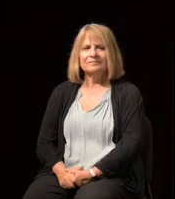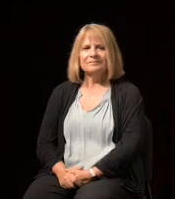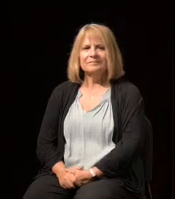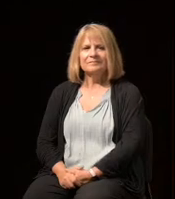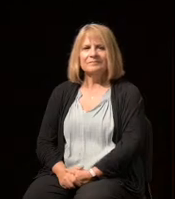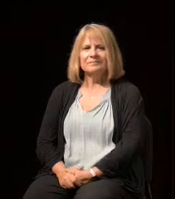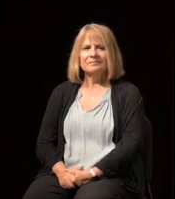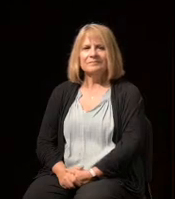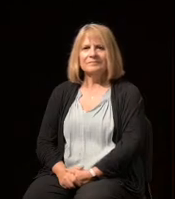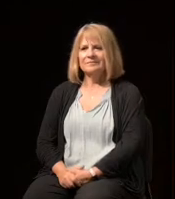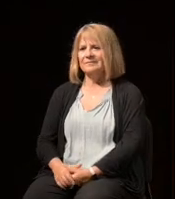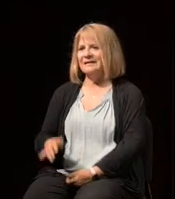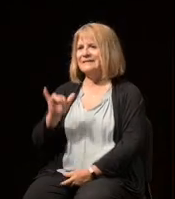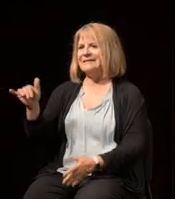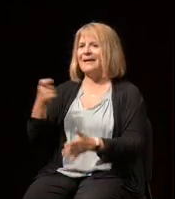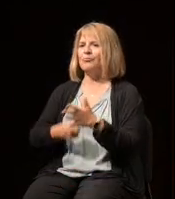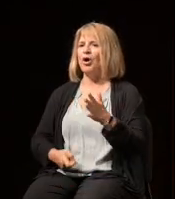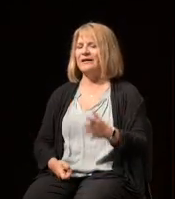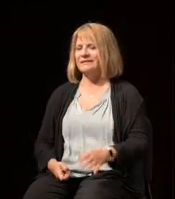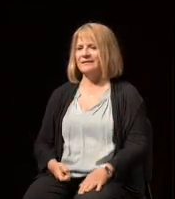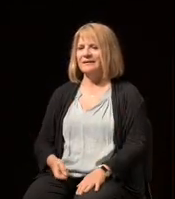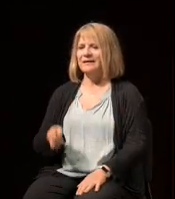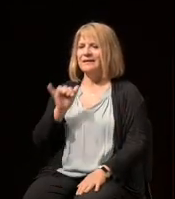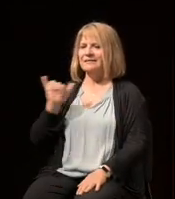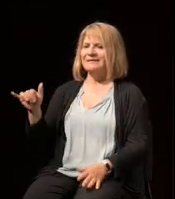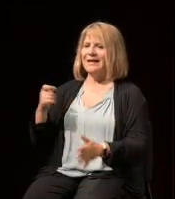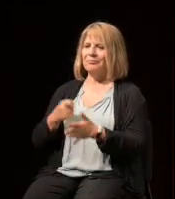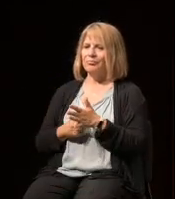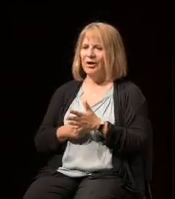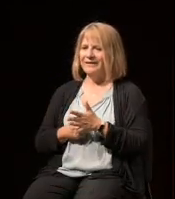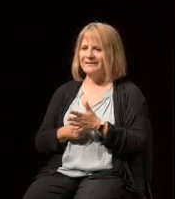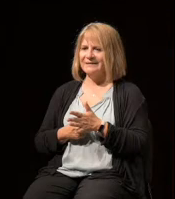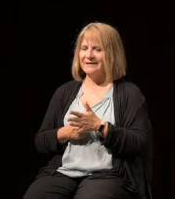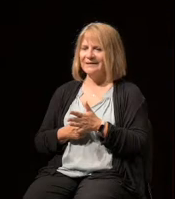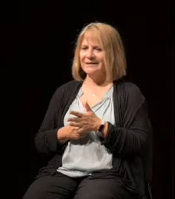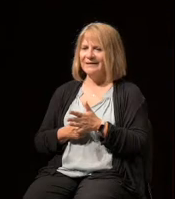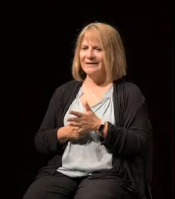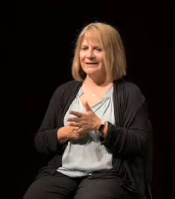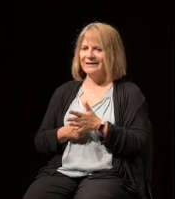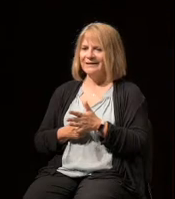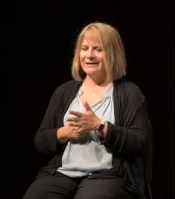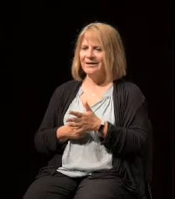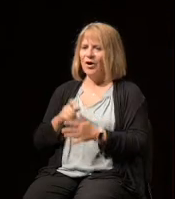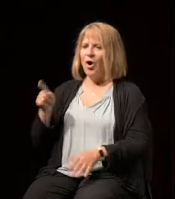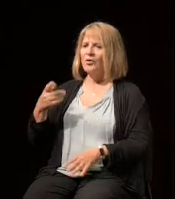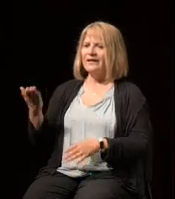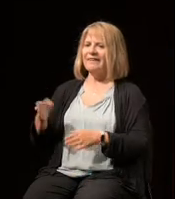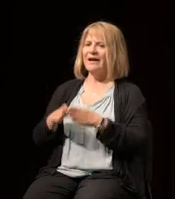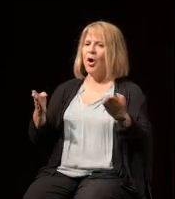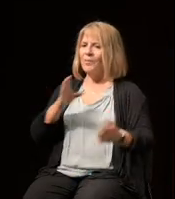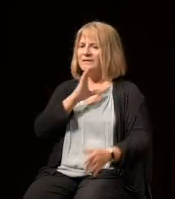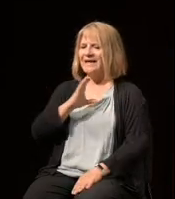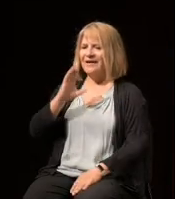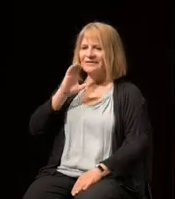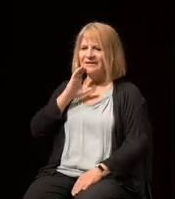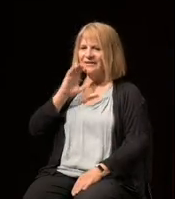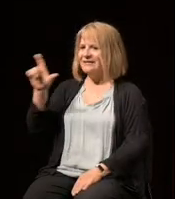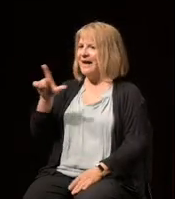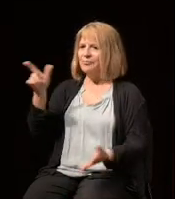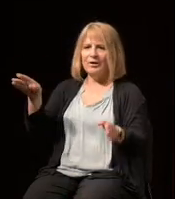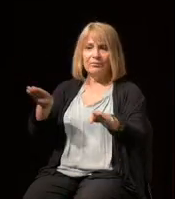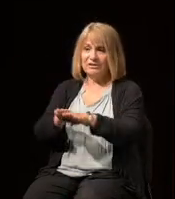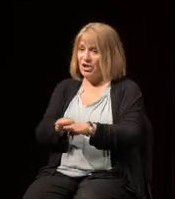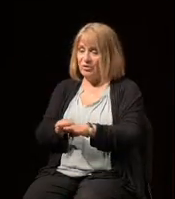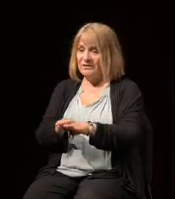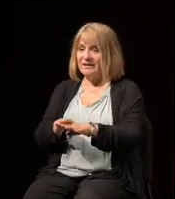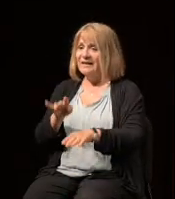same price. He said it was the same price, even though the only thing that was open was the cafeteria. Even the library was closed,